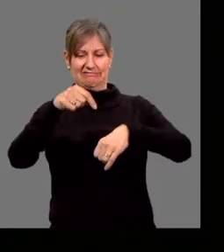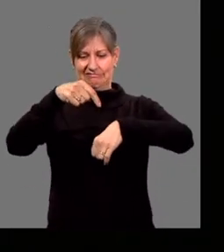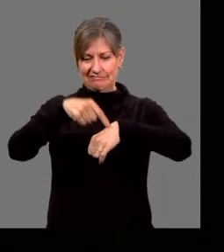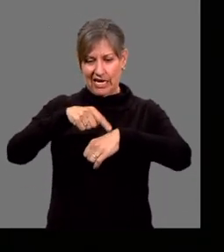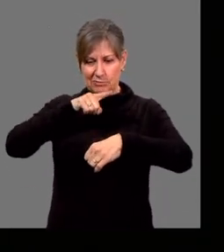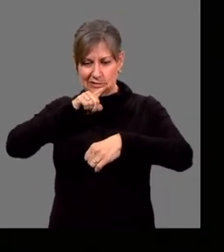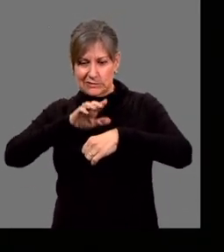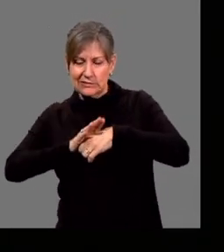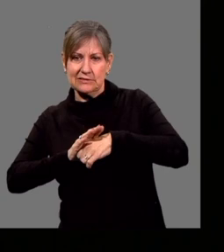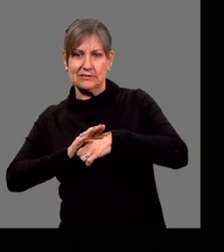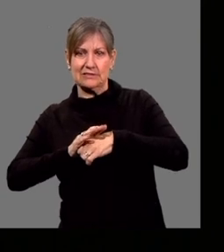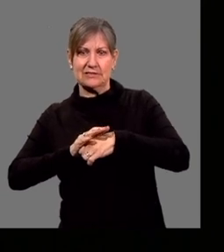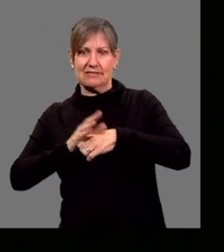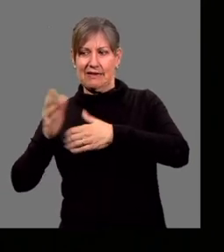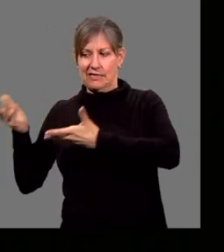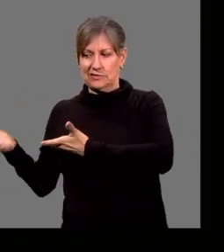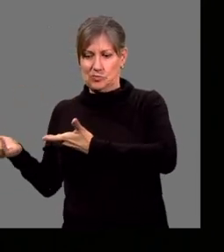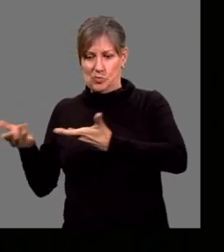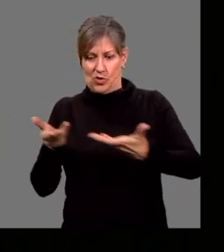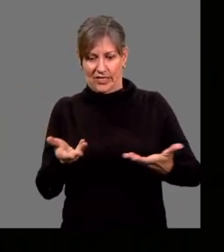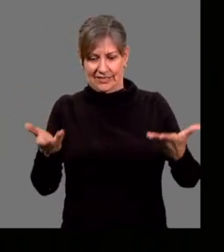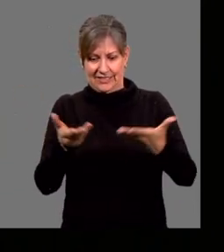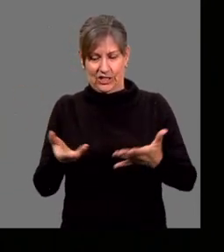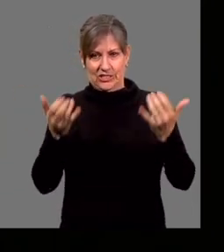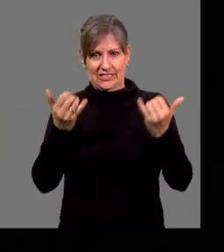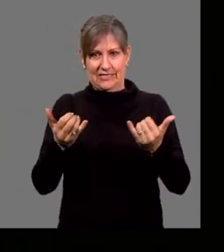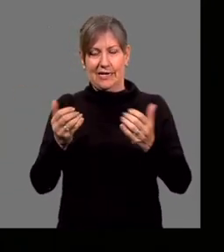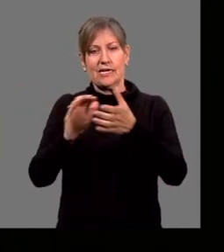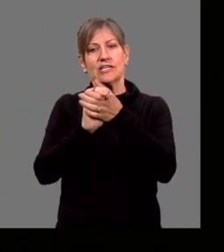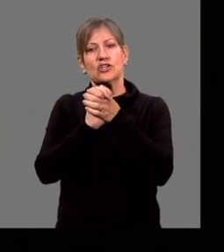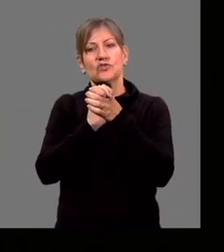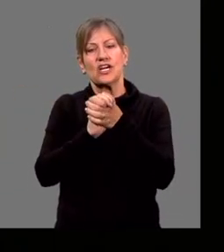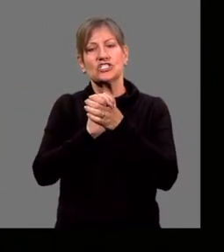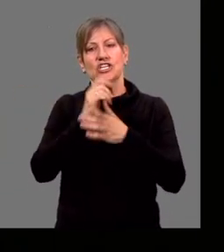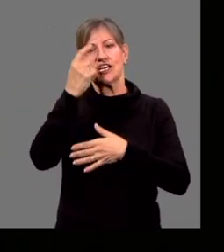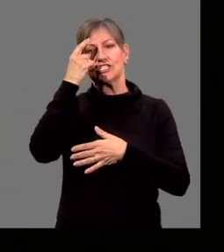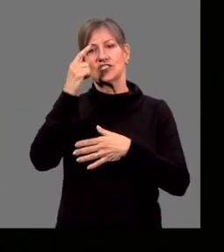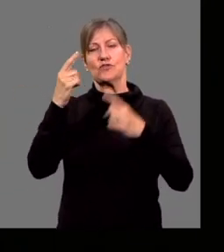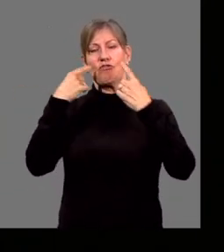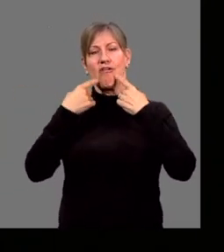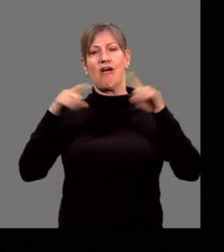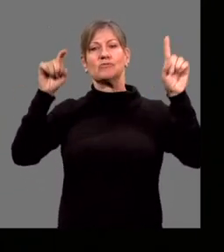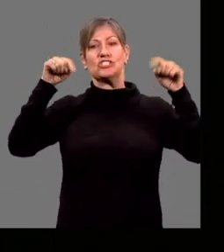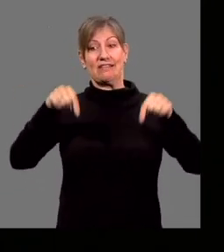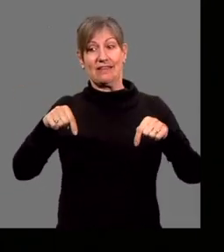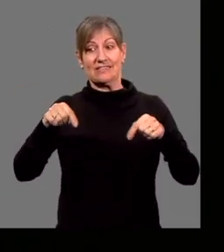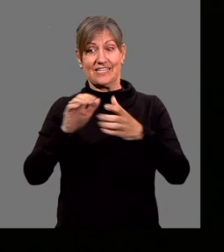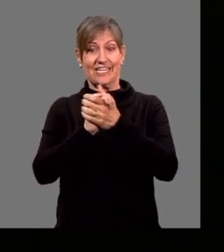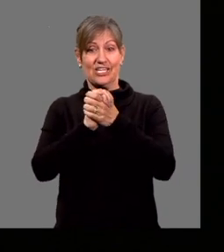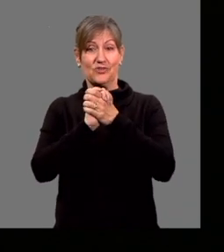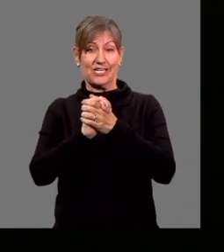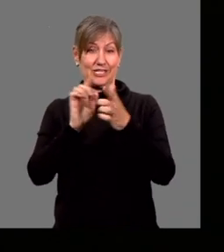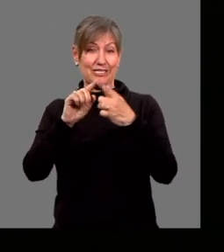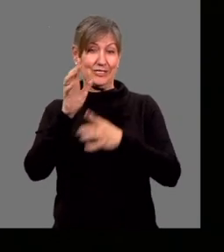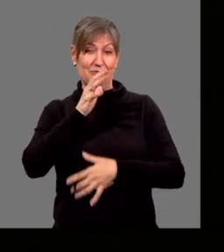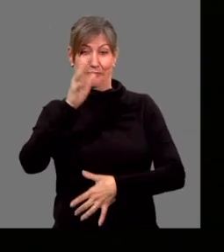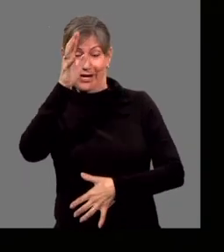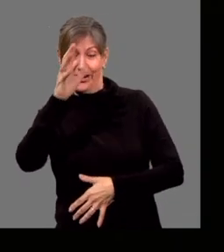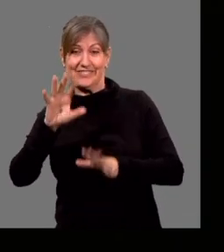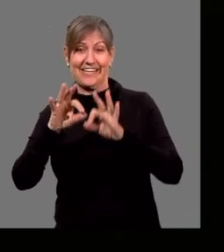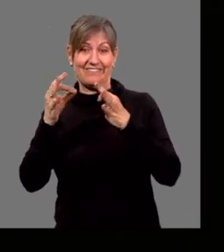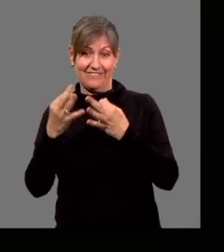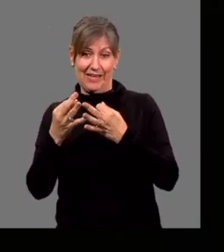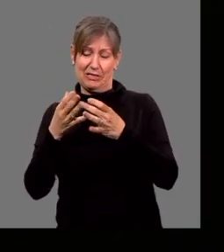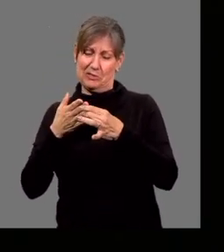time and dedication has brought us to where we are today. Congratulations for accomplishing this, and congratulations to the parents